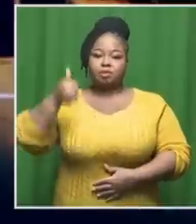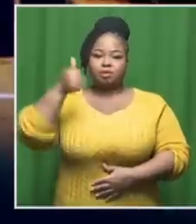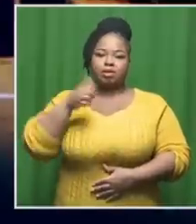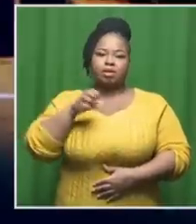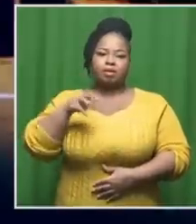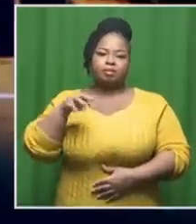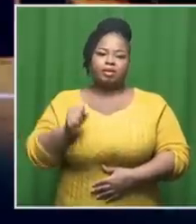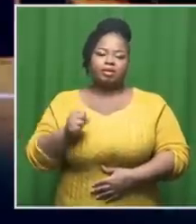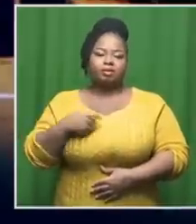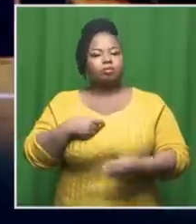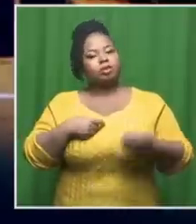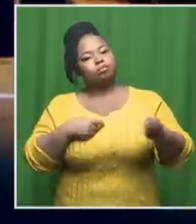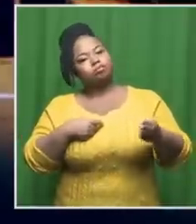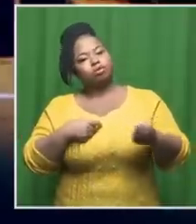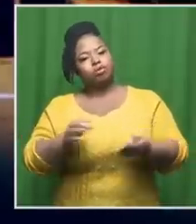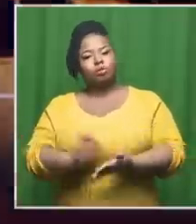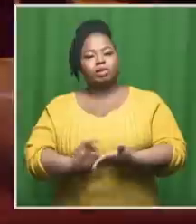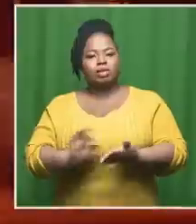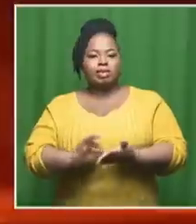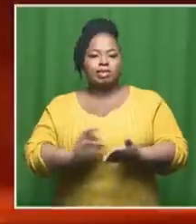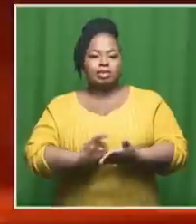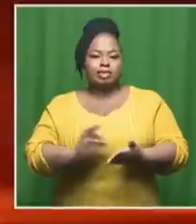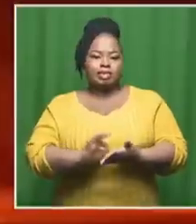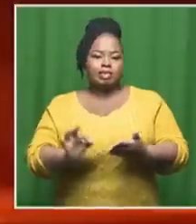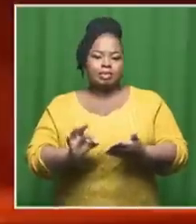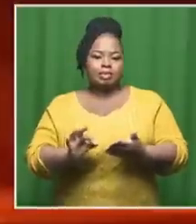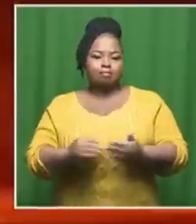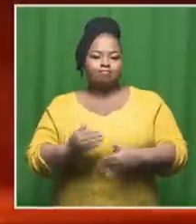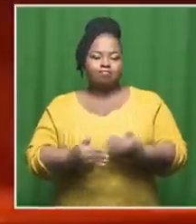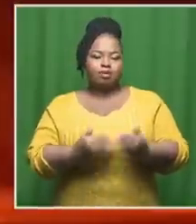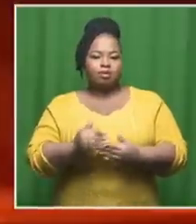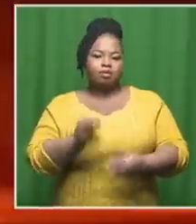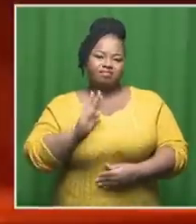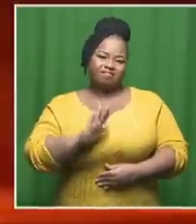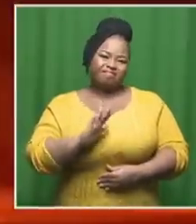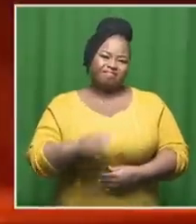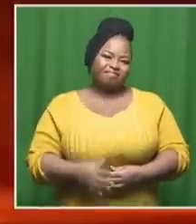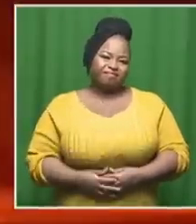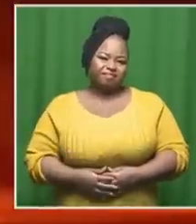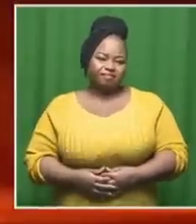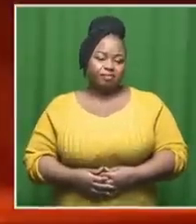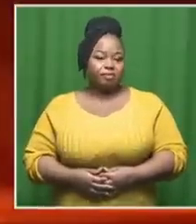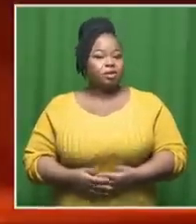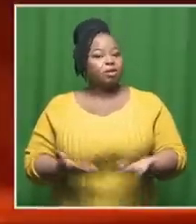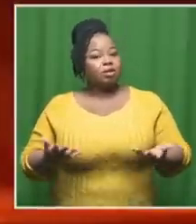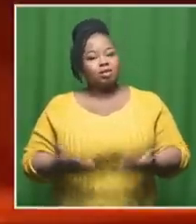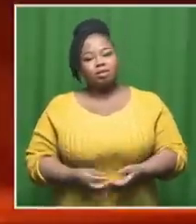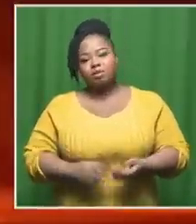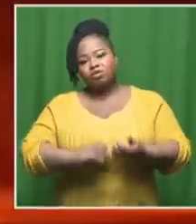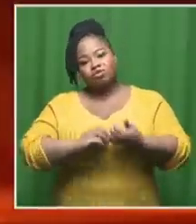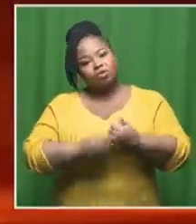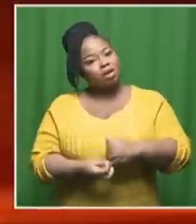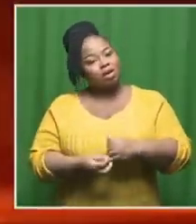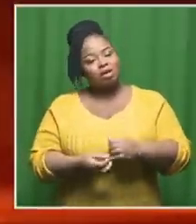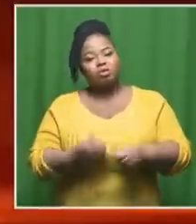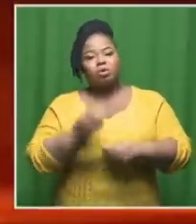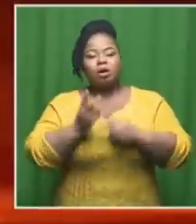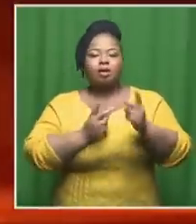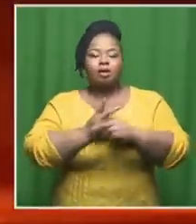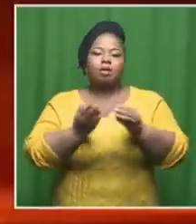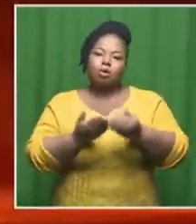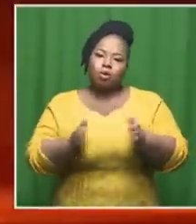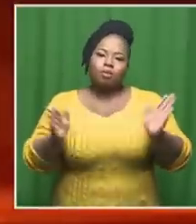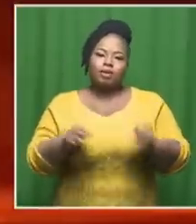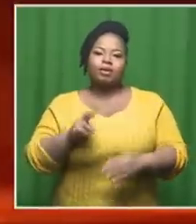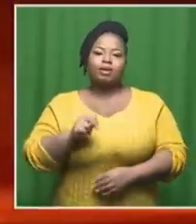emergency services are on the scene, and cleanup and recovery operations are currently underway, and every effort is being made to reopen the